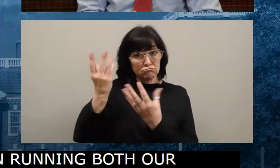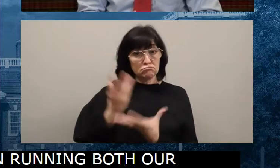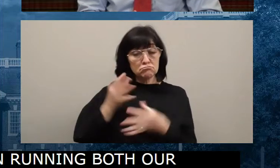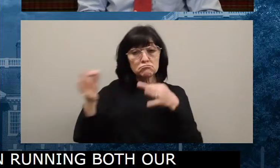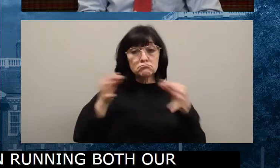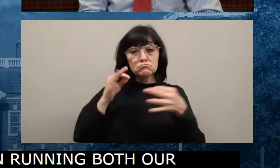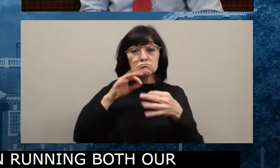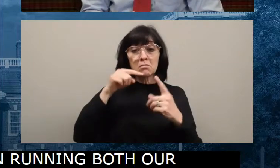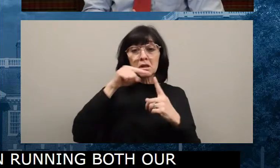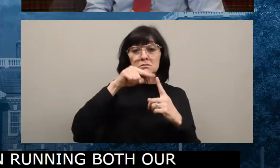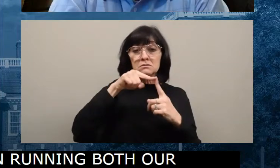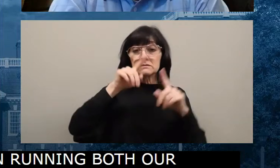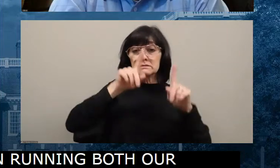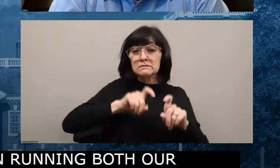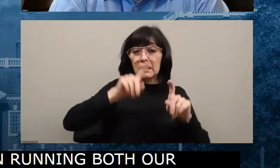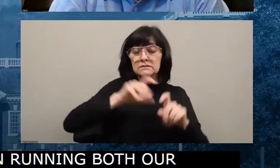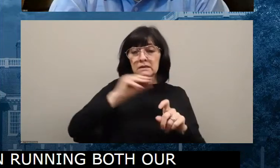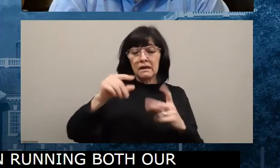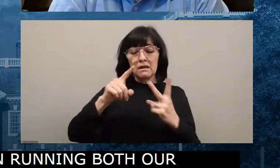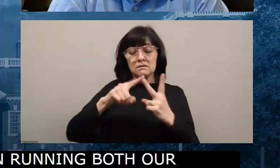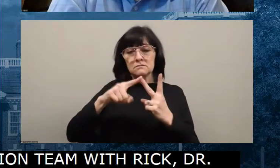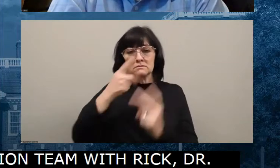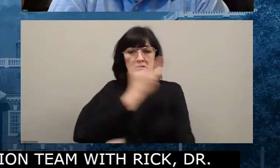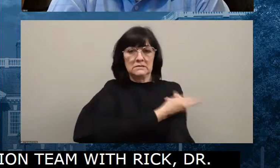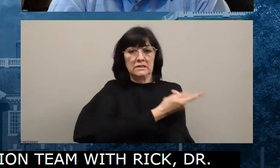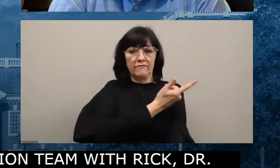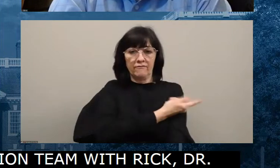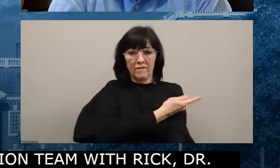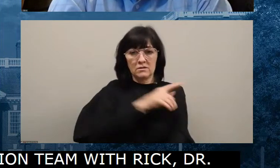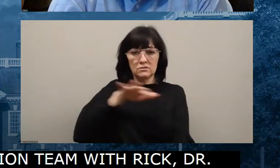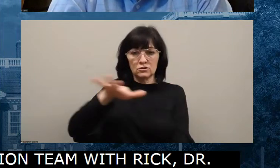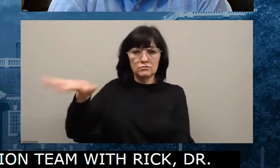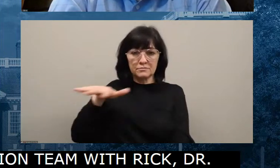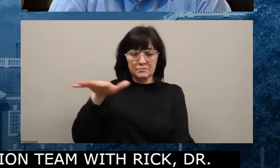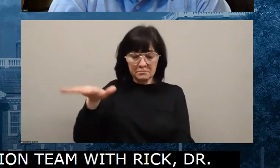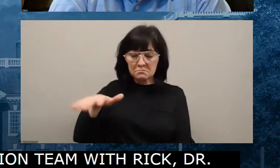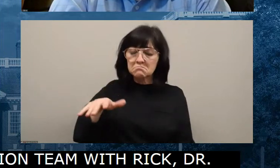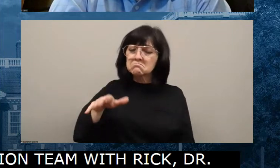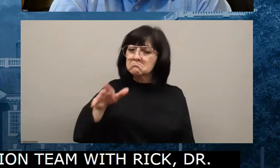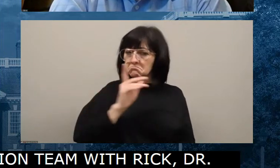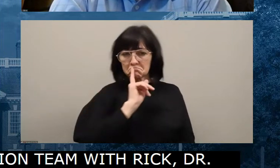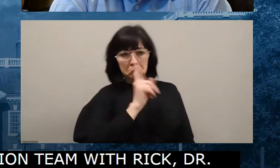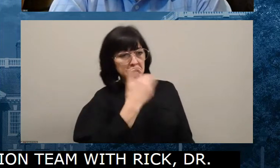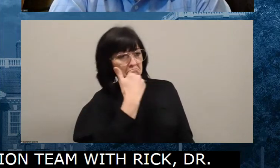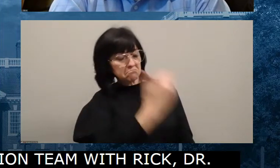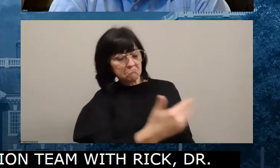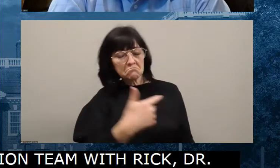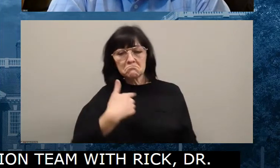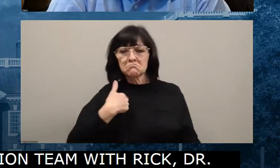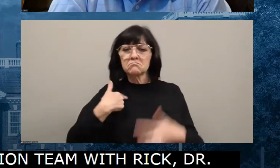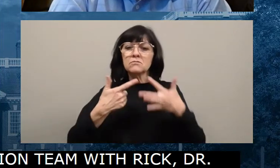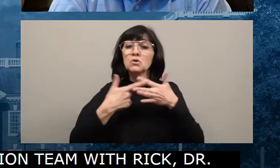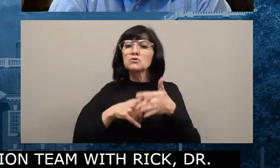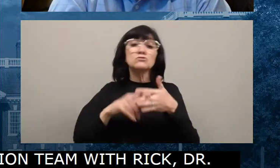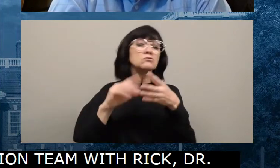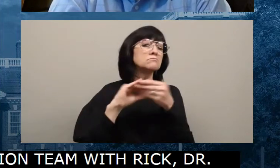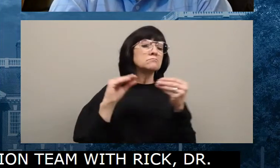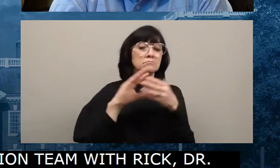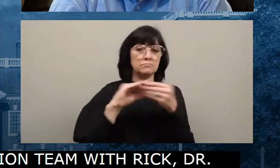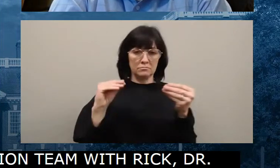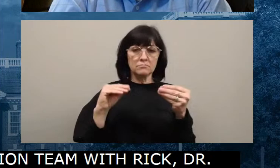the vaccination clinics. No, so definitely start off with testing. And I think Dr. Tate, hit upon some of the concerns we have throughout the